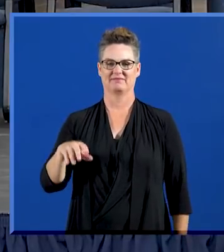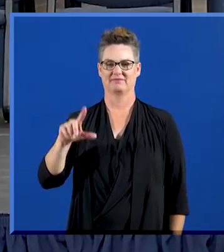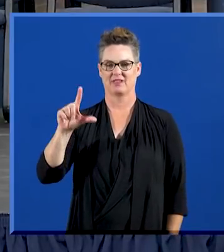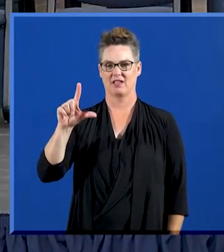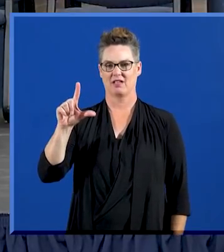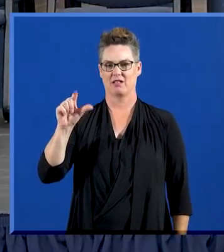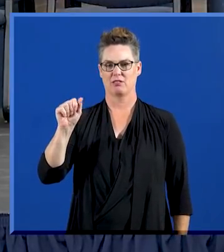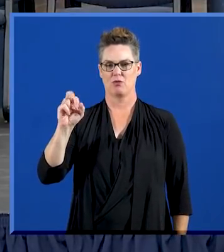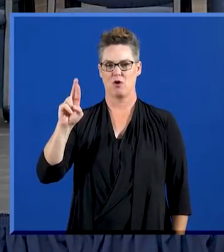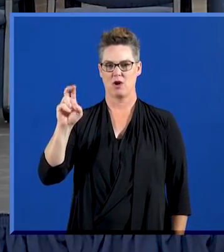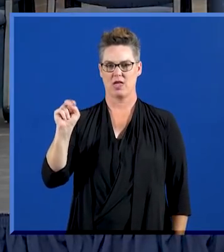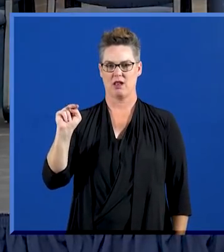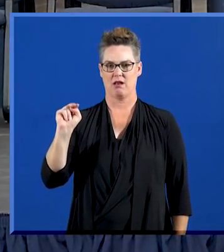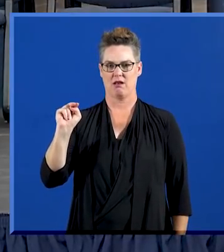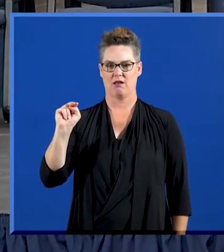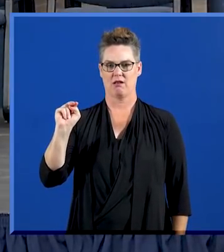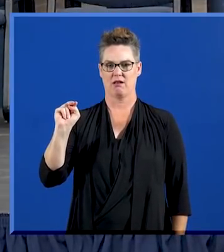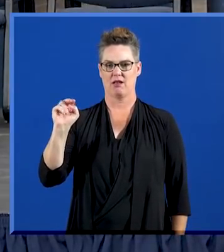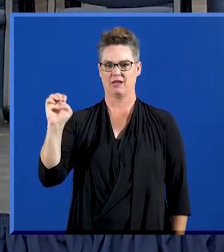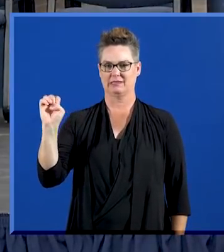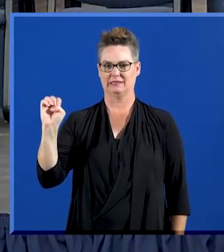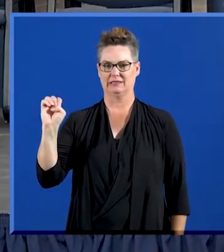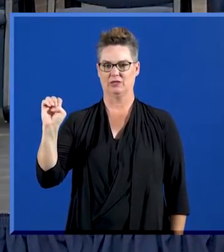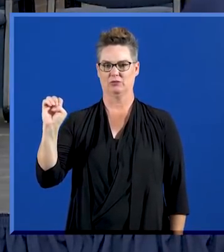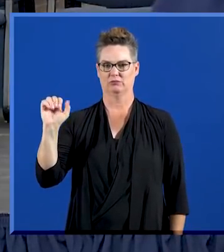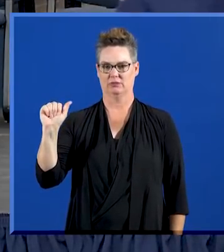Lauren Asuncion.